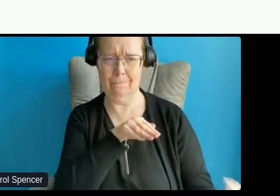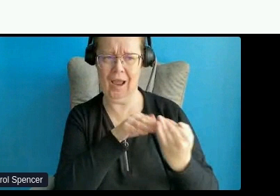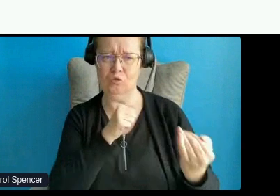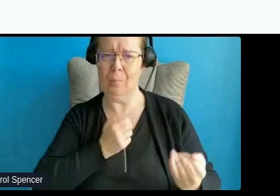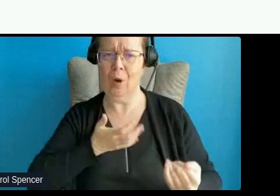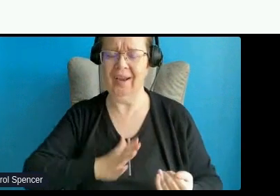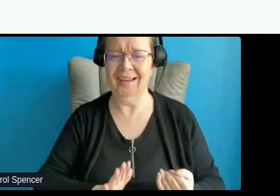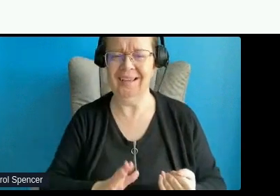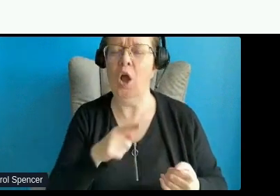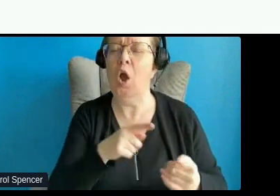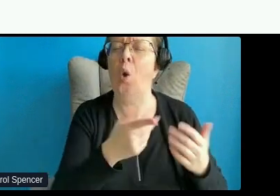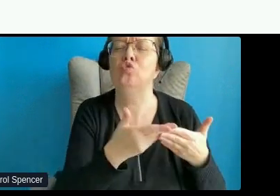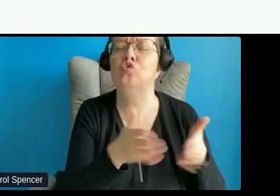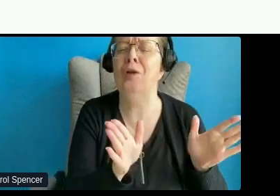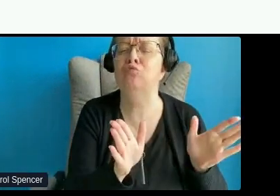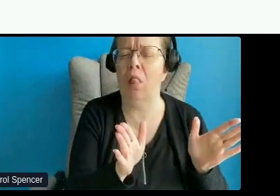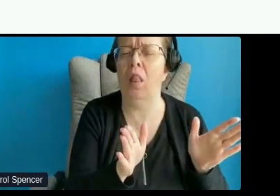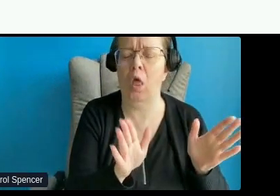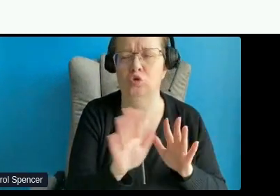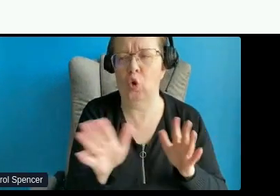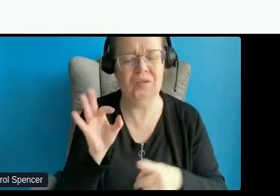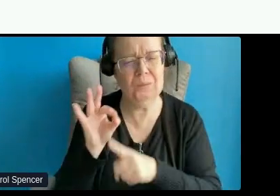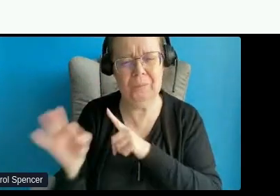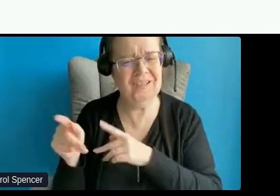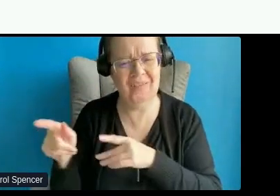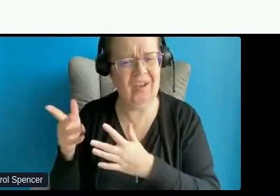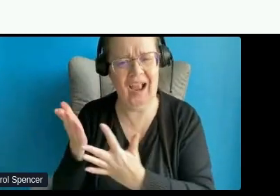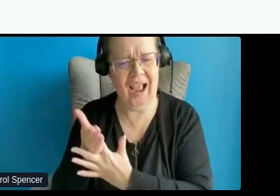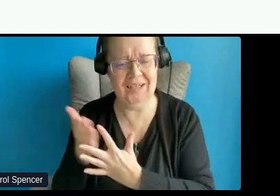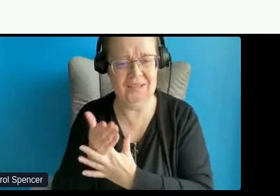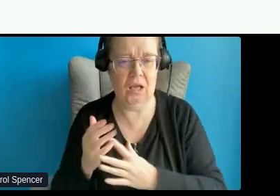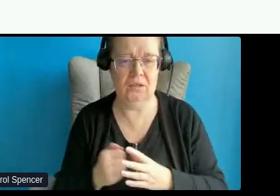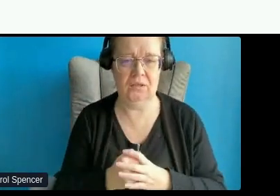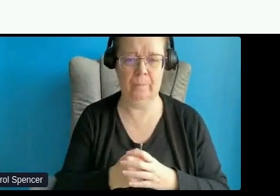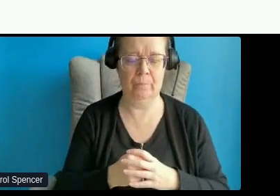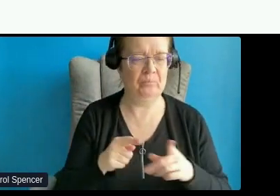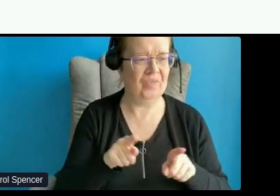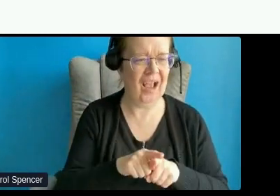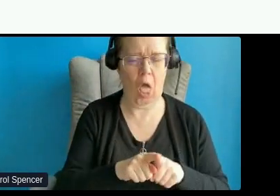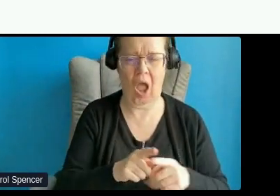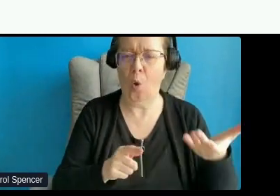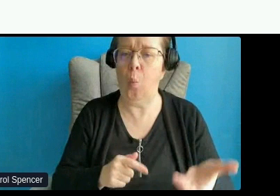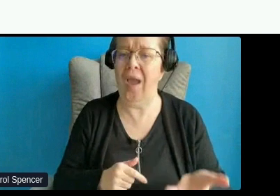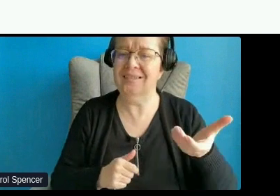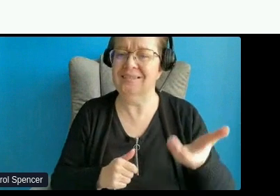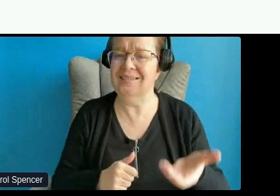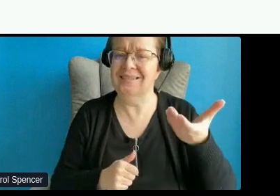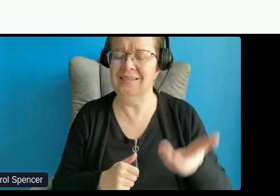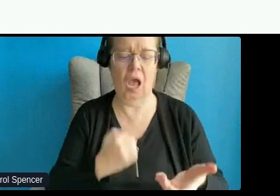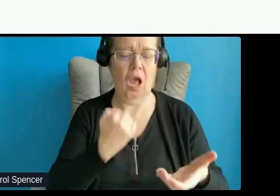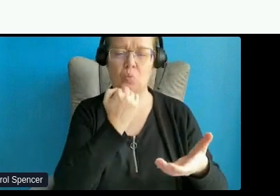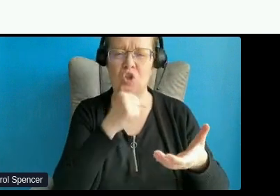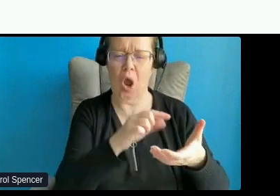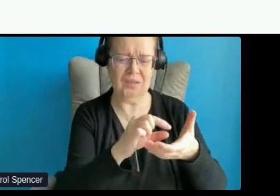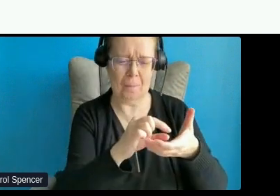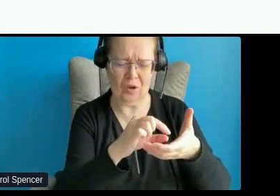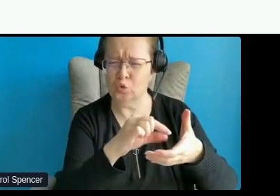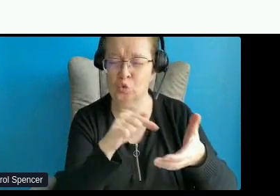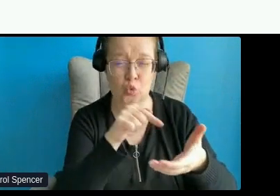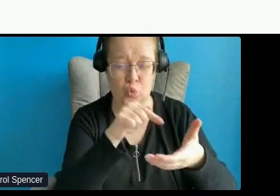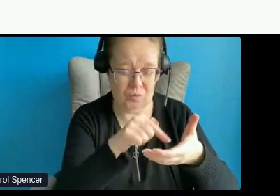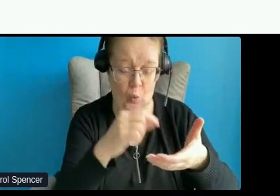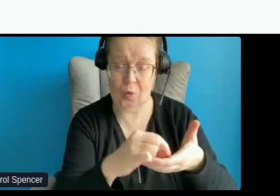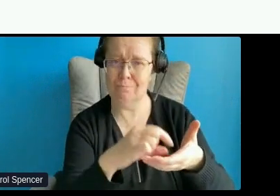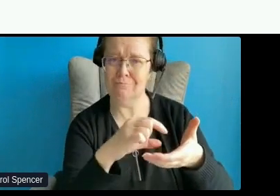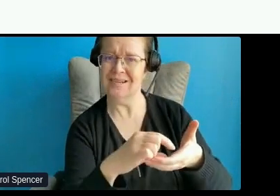often more general stuff. So respondents mentioned things like the weight of it or the size of the button. And there was